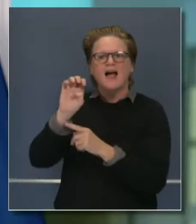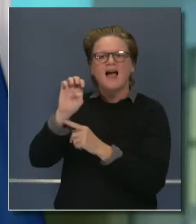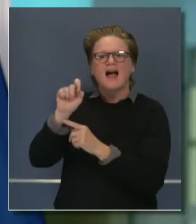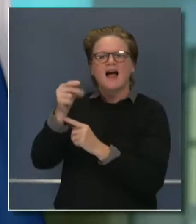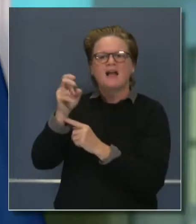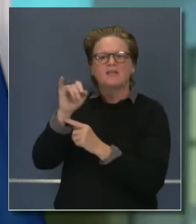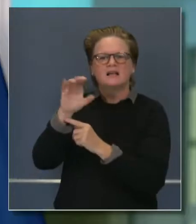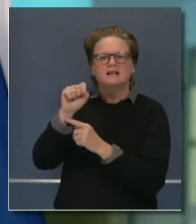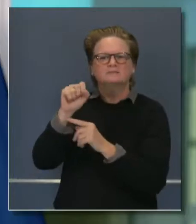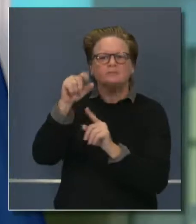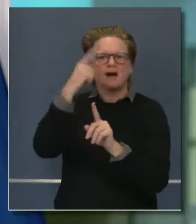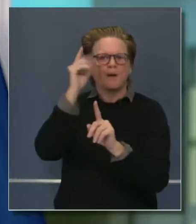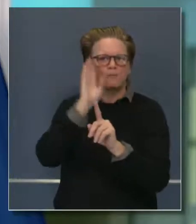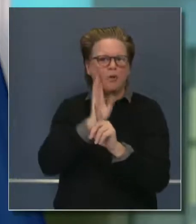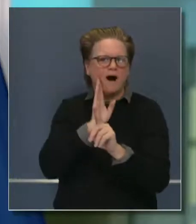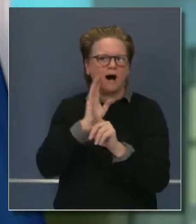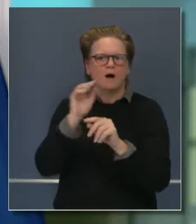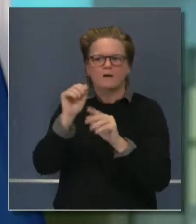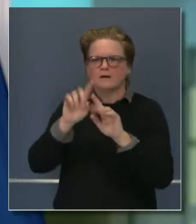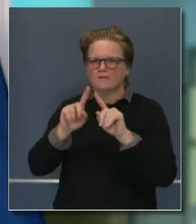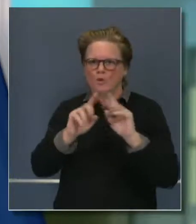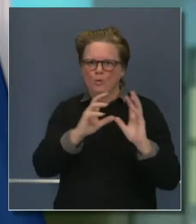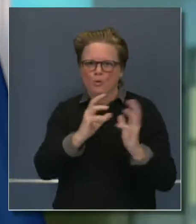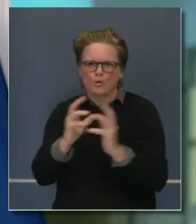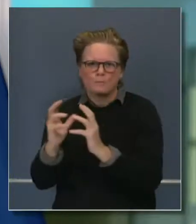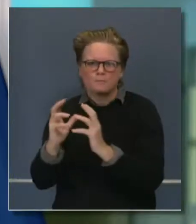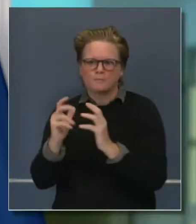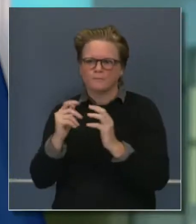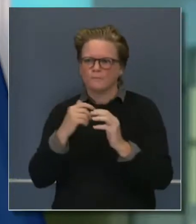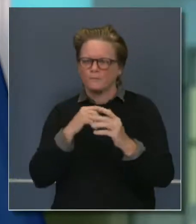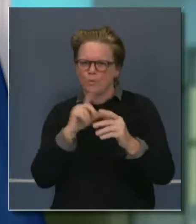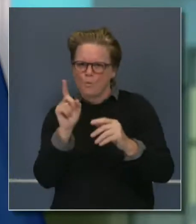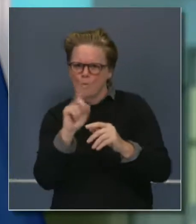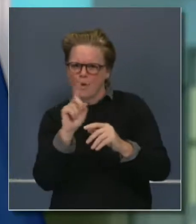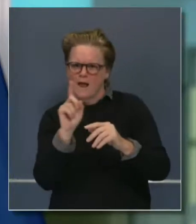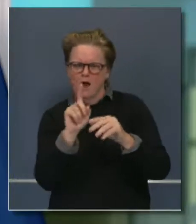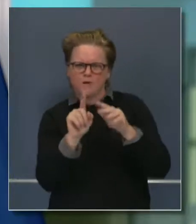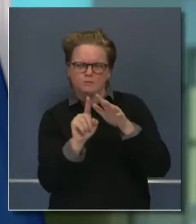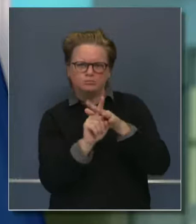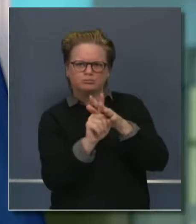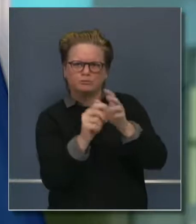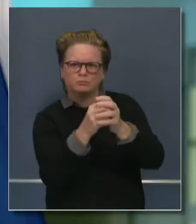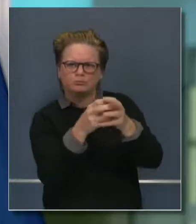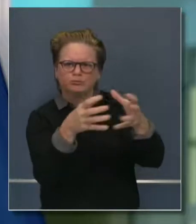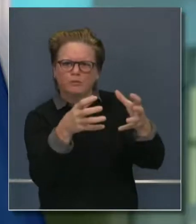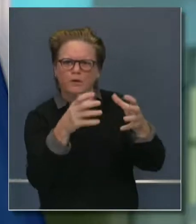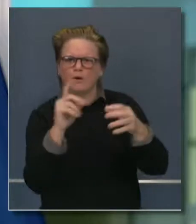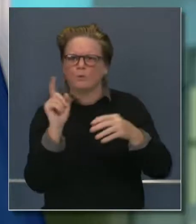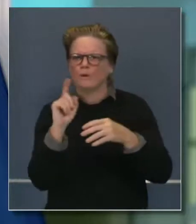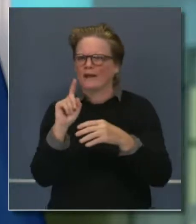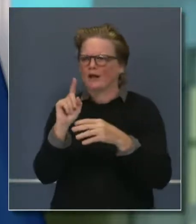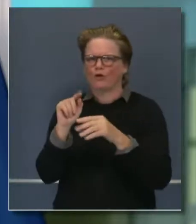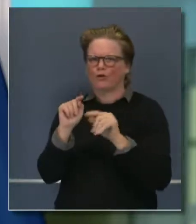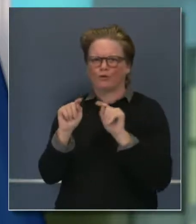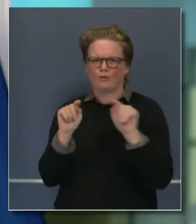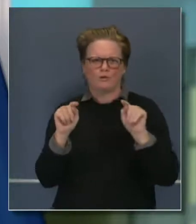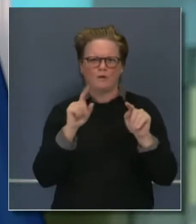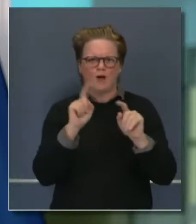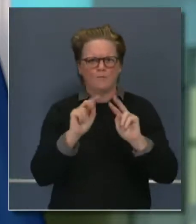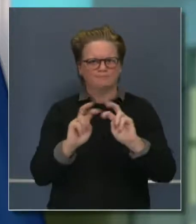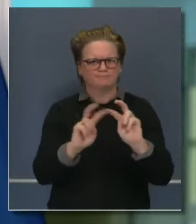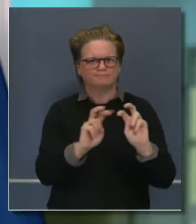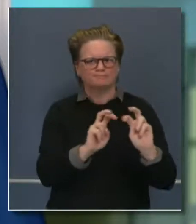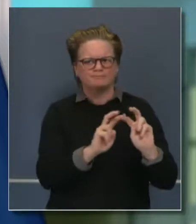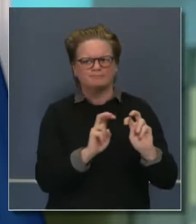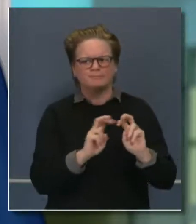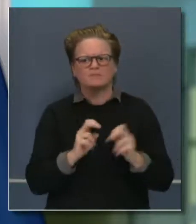constant contact that we have, consistent contact with our own Department of Public Health and Human Service folks, as well as